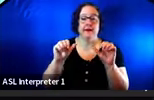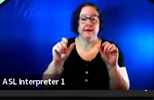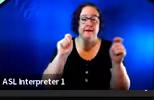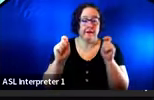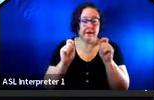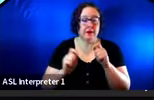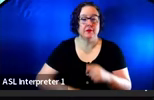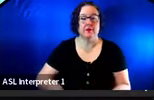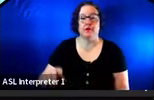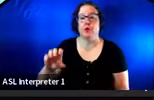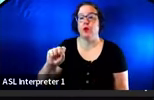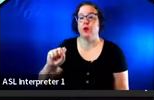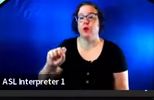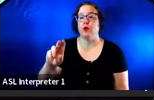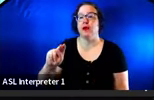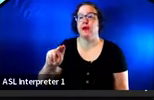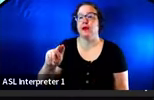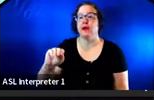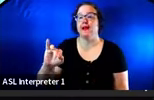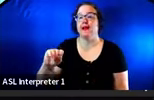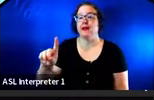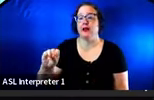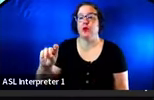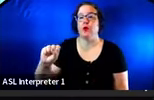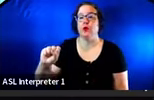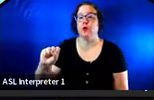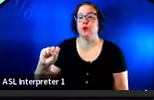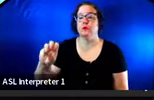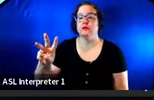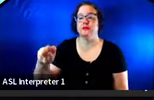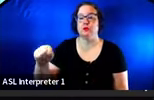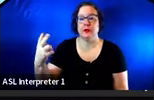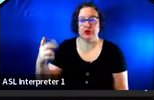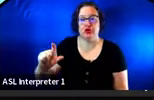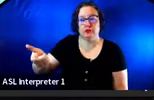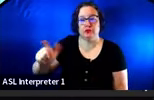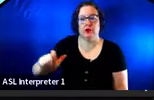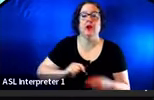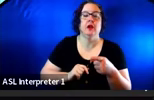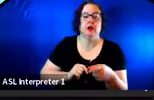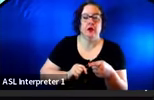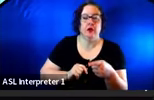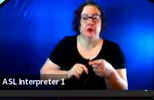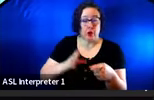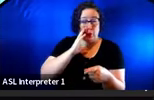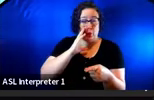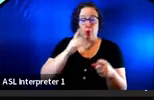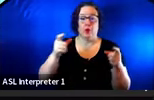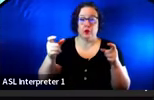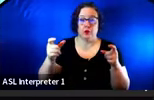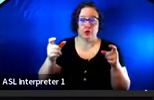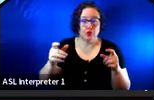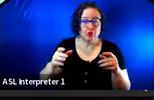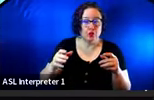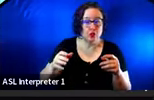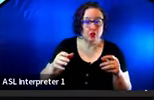Switch controllers to pair them up. So as you know, with Nintendo Switch, the controllers are